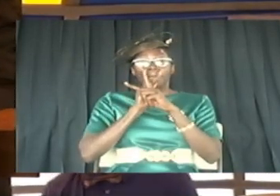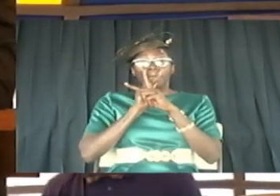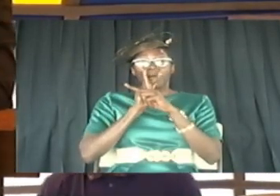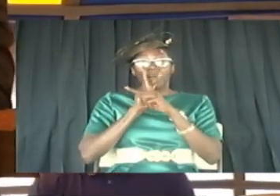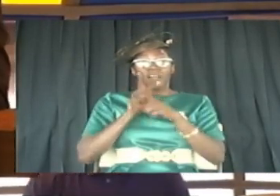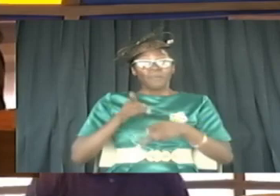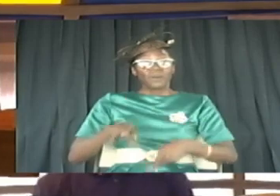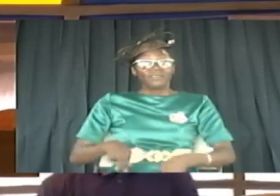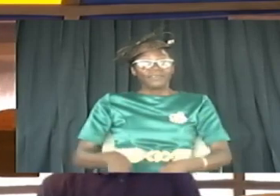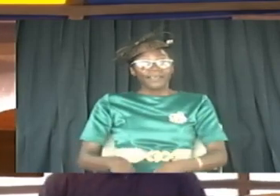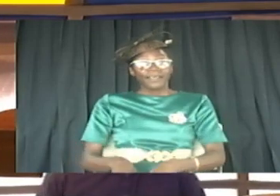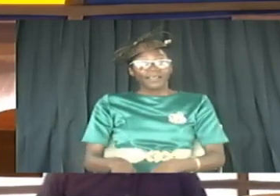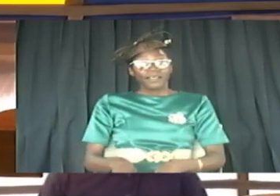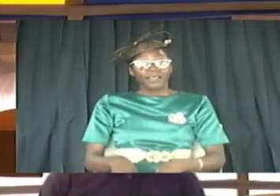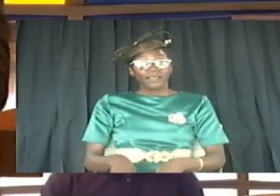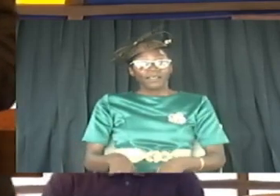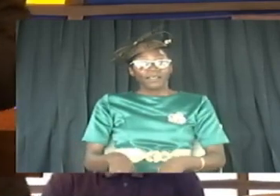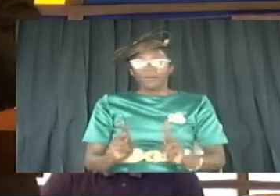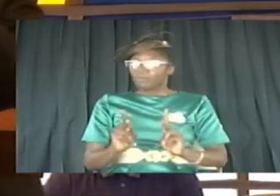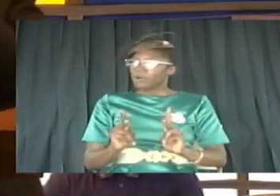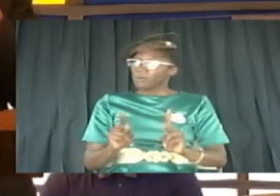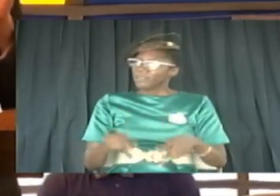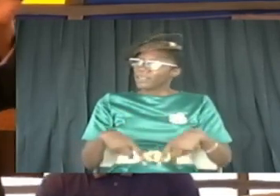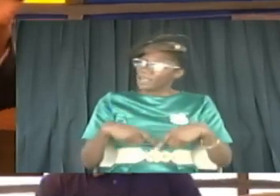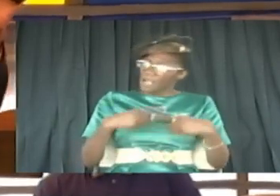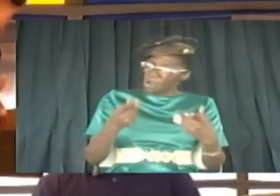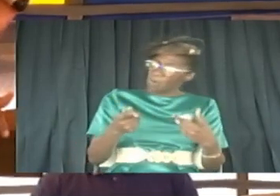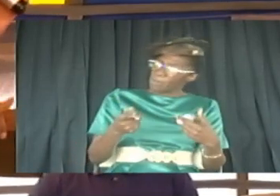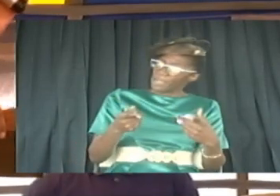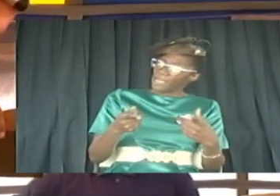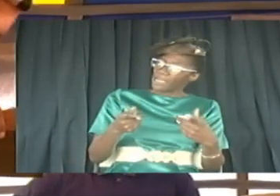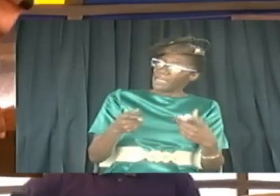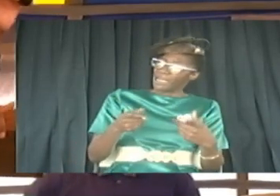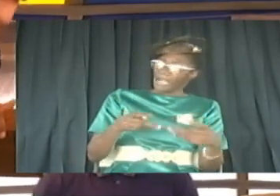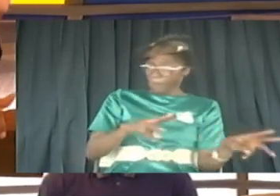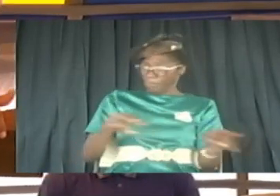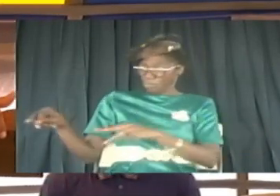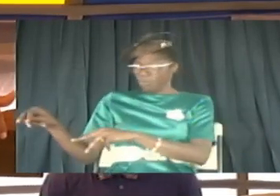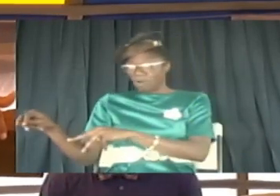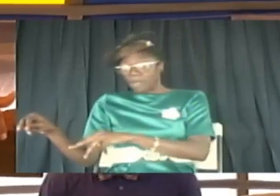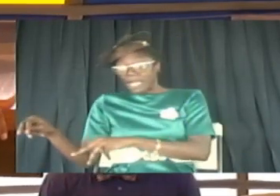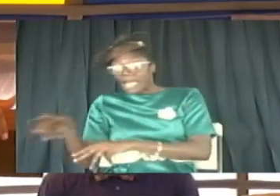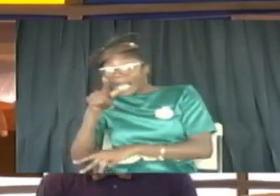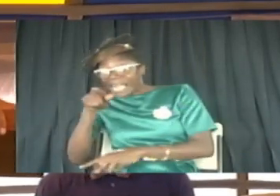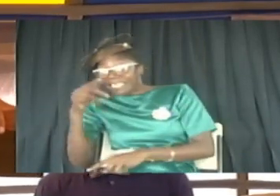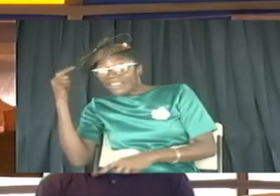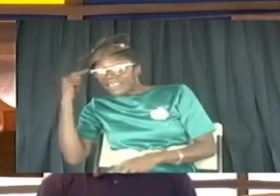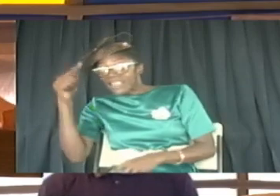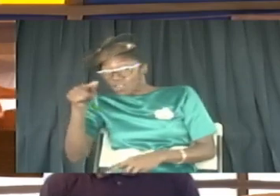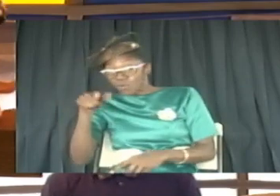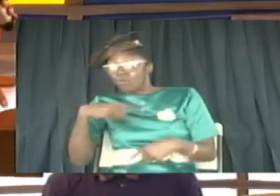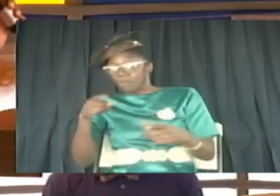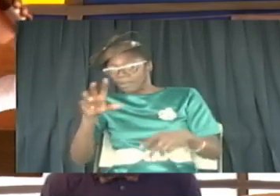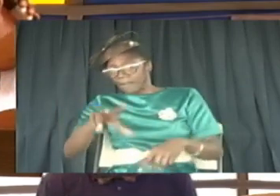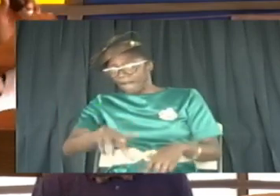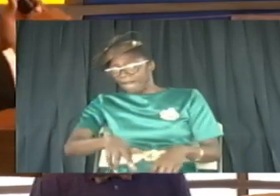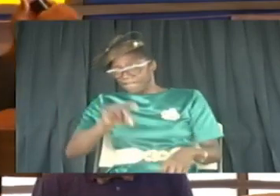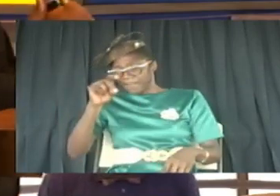don't run away and think you will move to go find God's favor. Let God's favor find you.